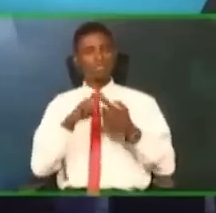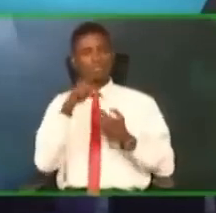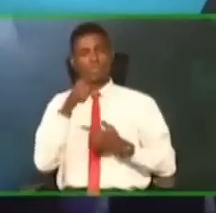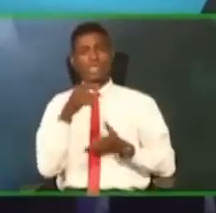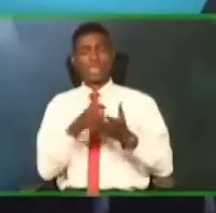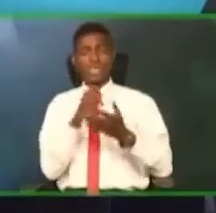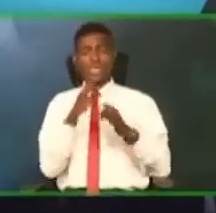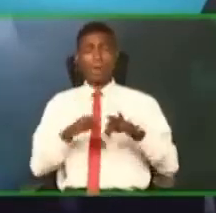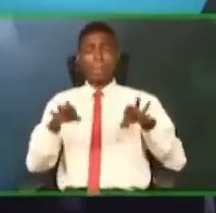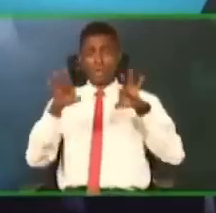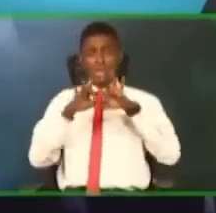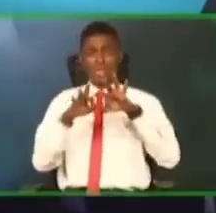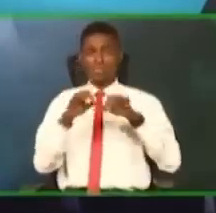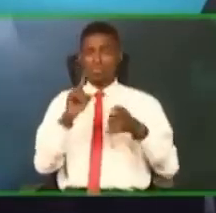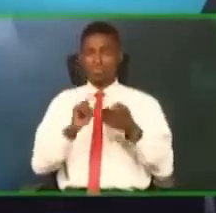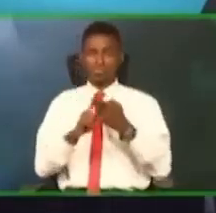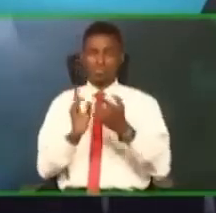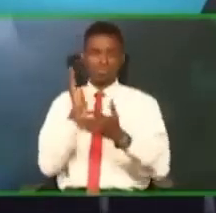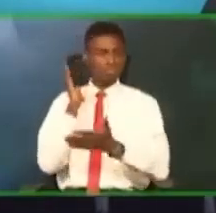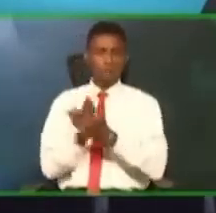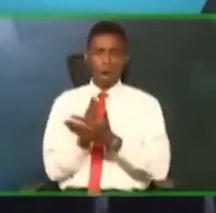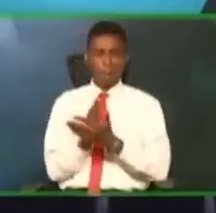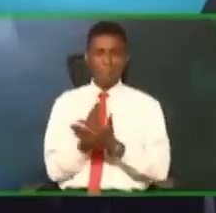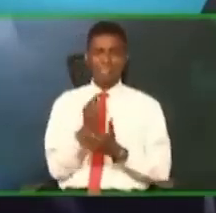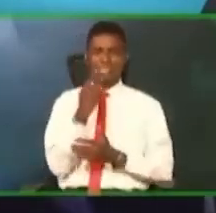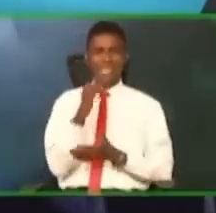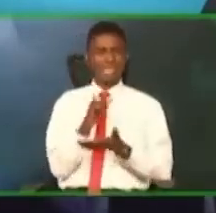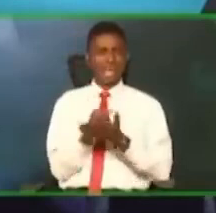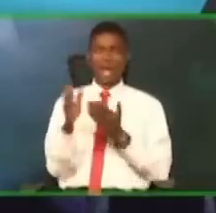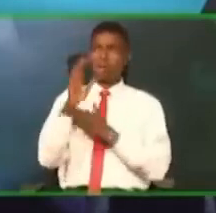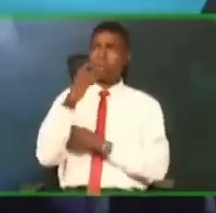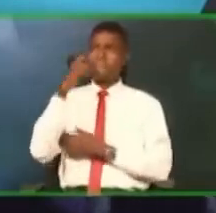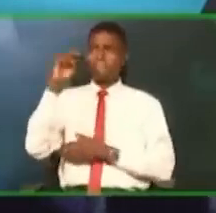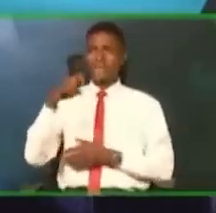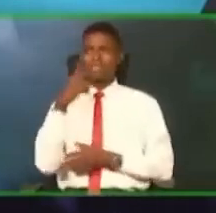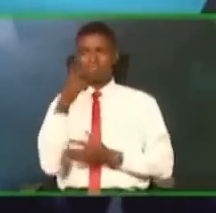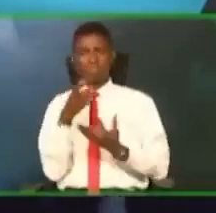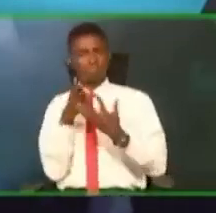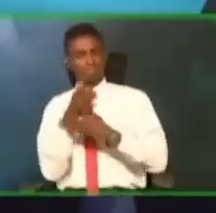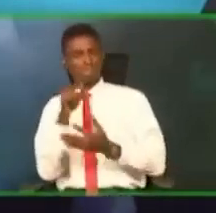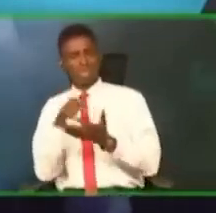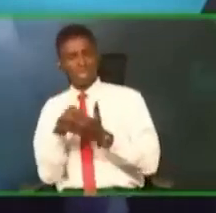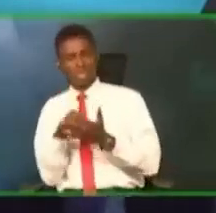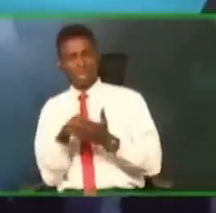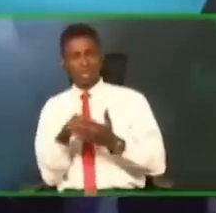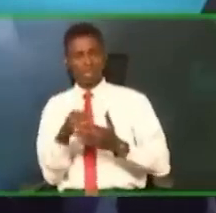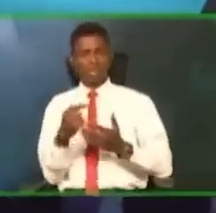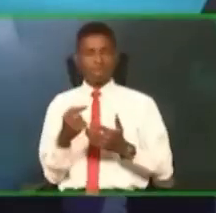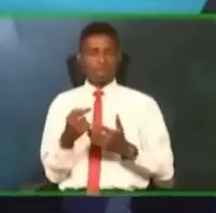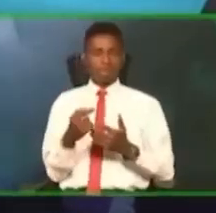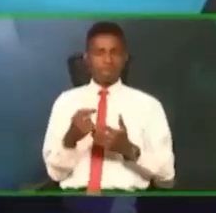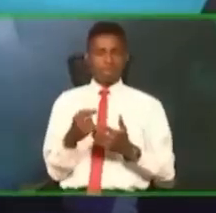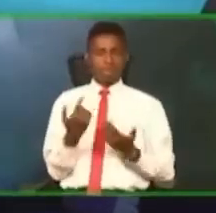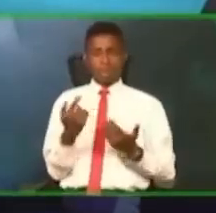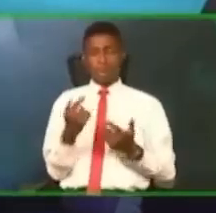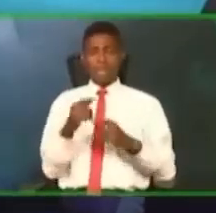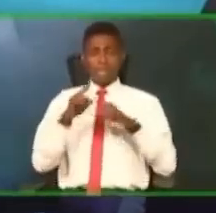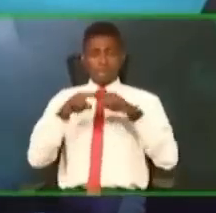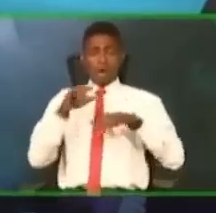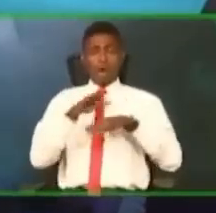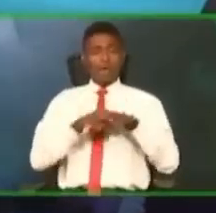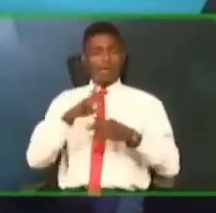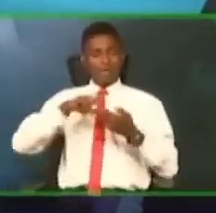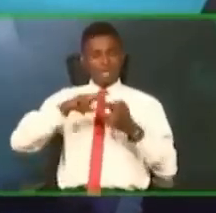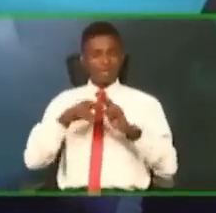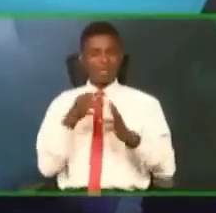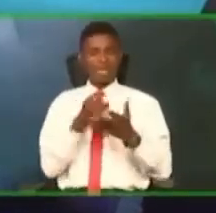stop pegging God at certain operations. Now, because he is Father, based on relationship, it is possible for you to sincerely